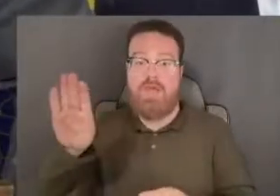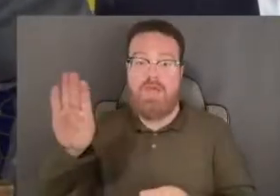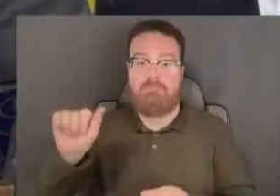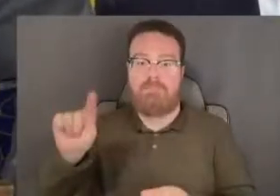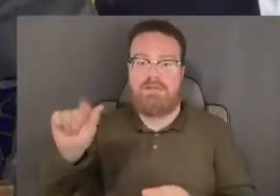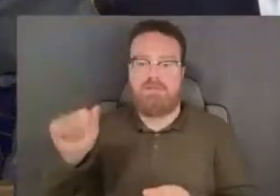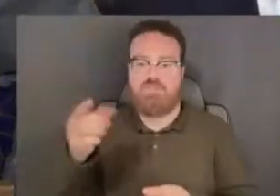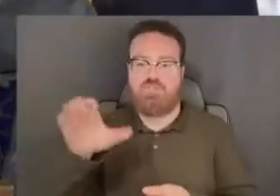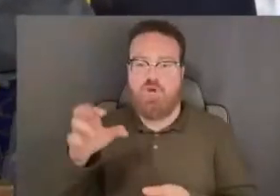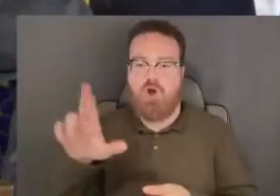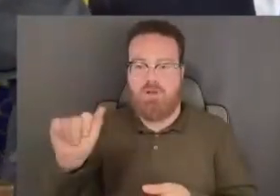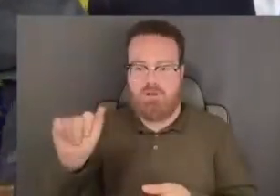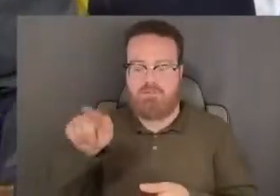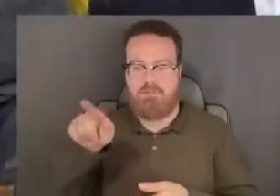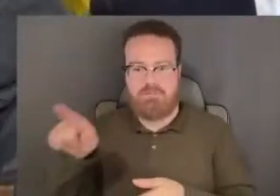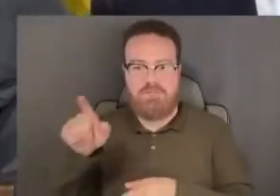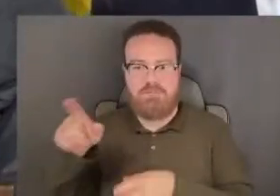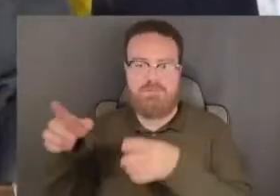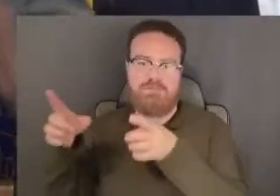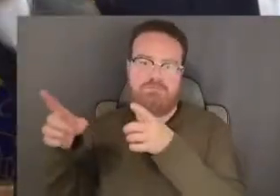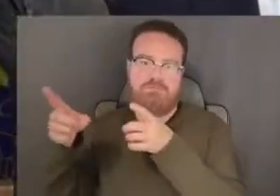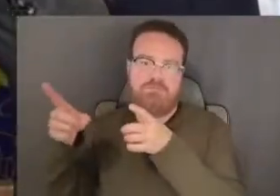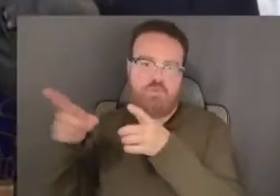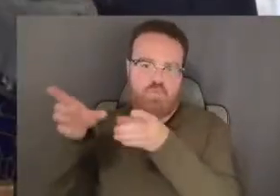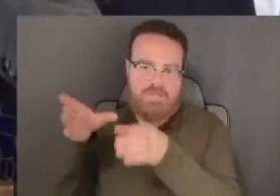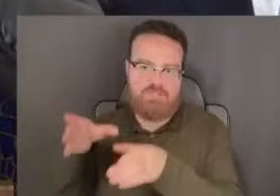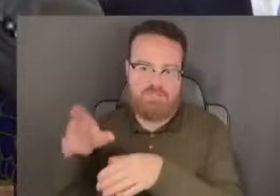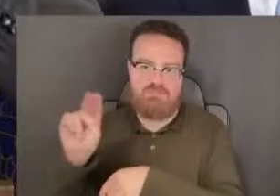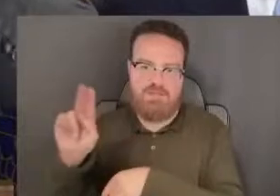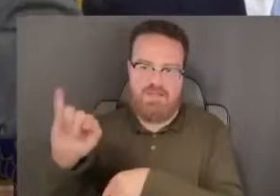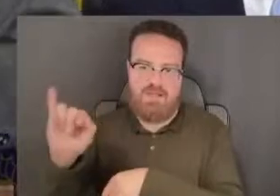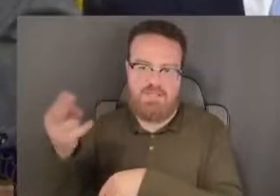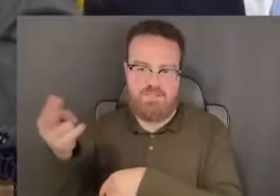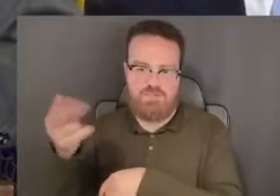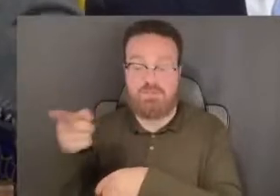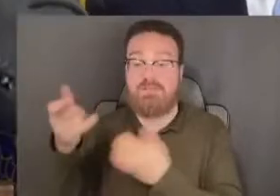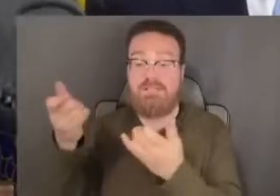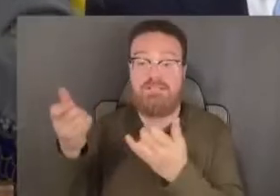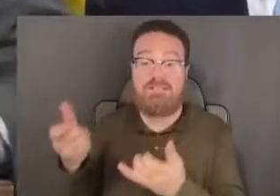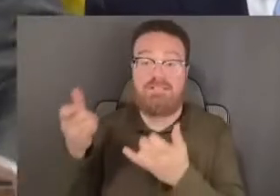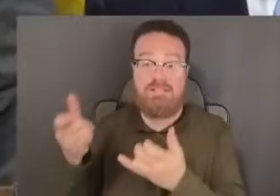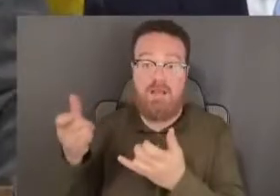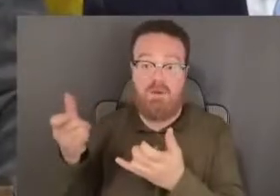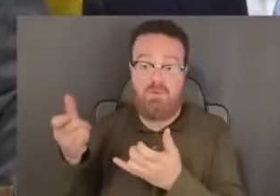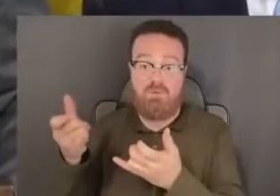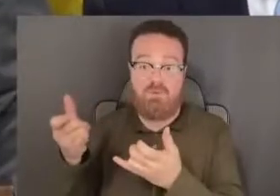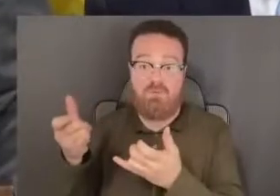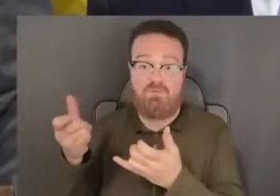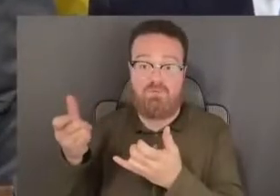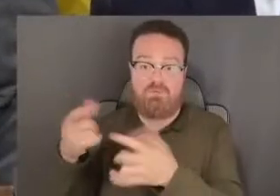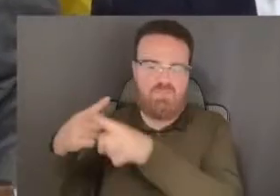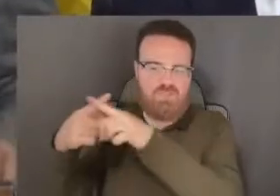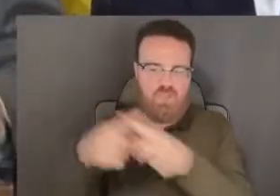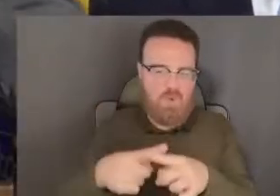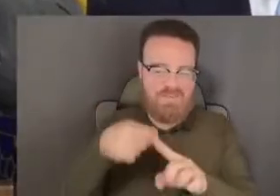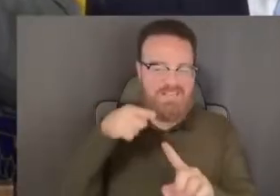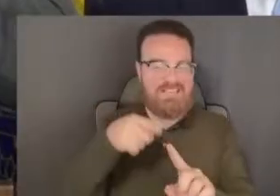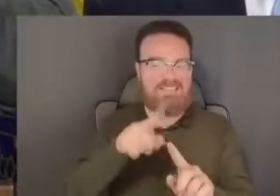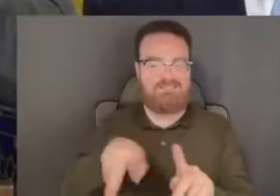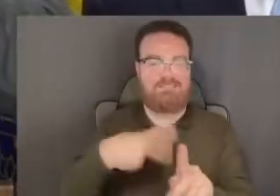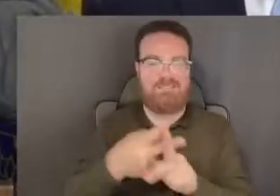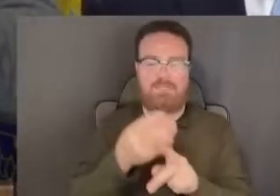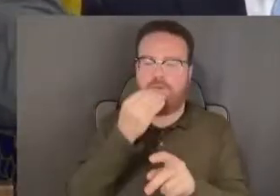running the director of NIH, is now narrowly targeting these kind of food